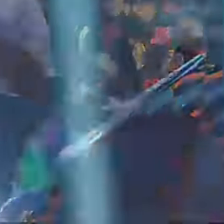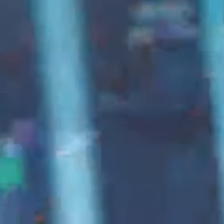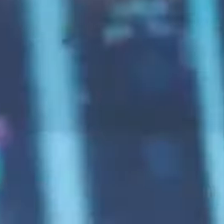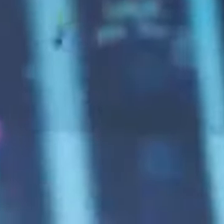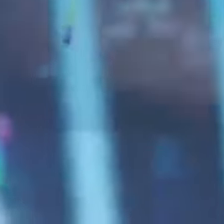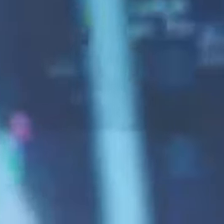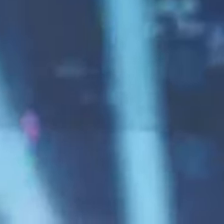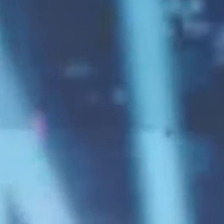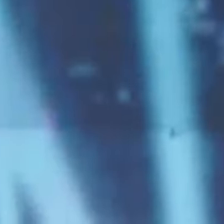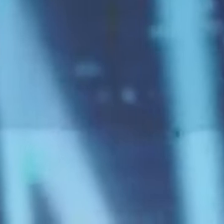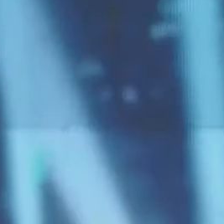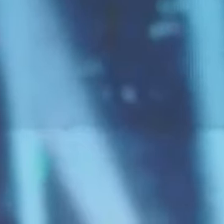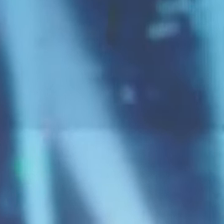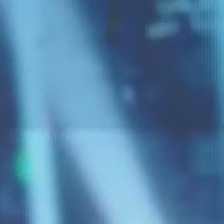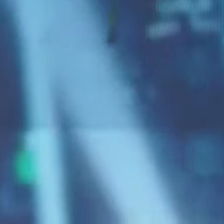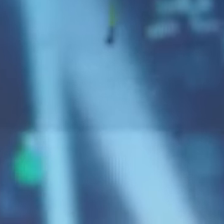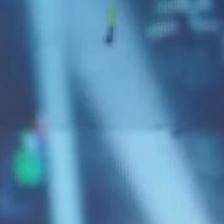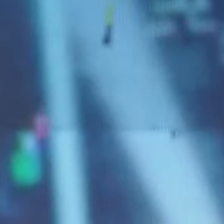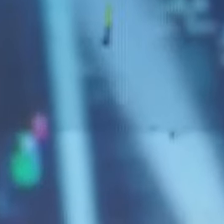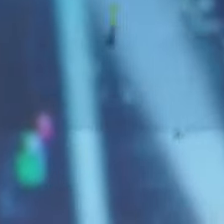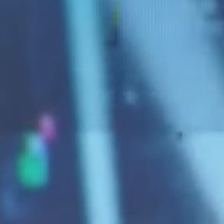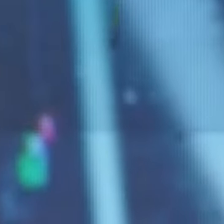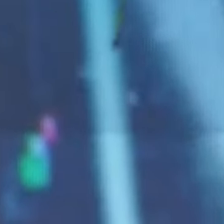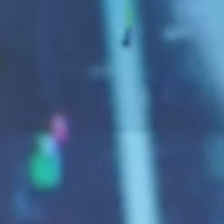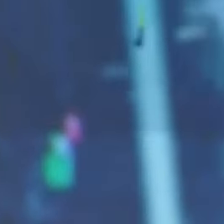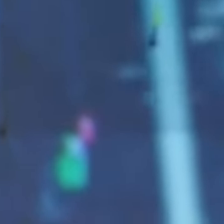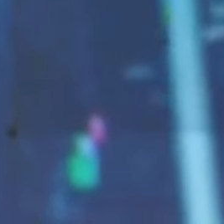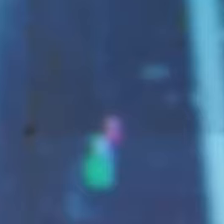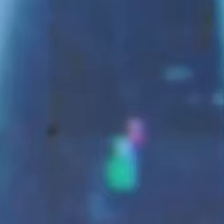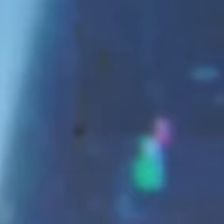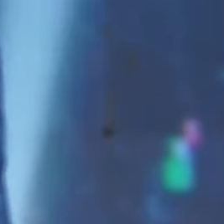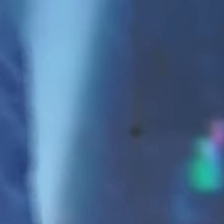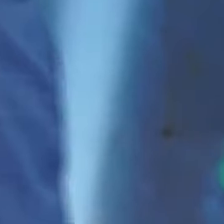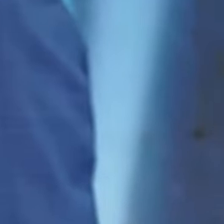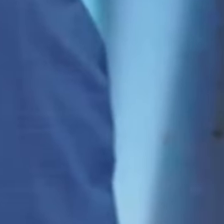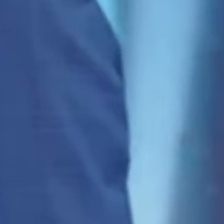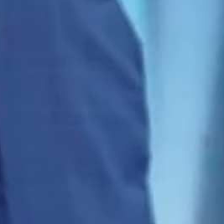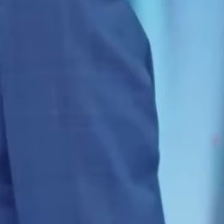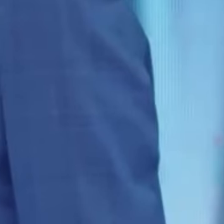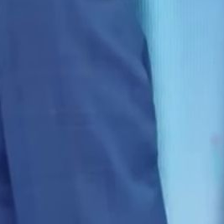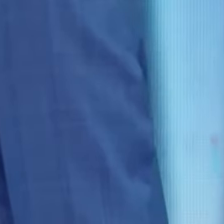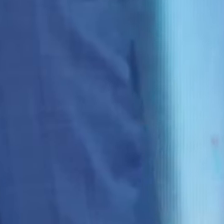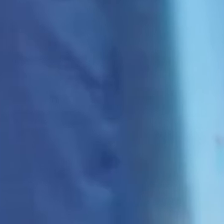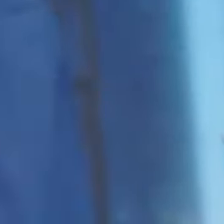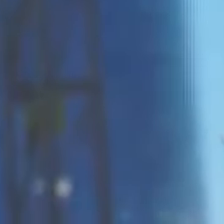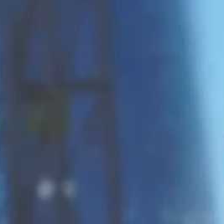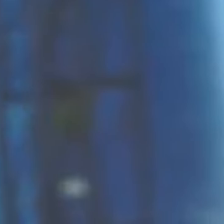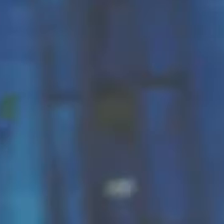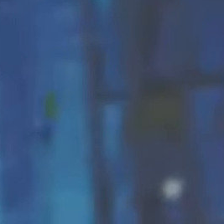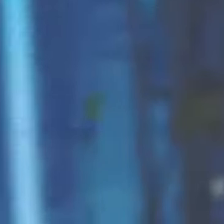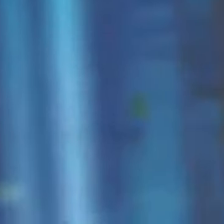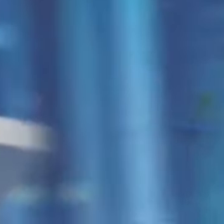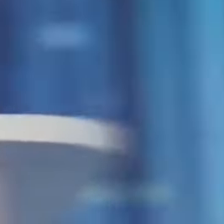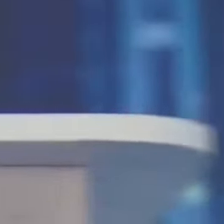that blind man coming, Bartimaeus, and everybody says, shut up. What do you think you are? How do you think you can achieve? And the